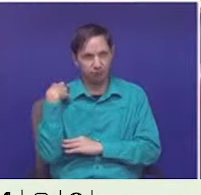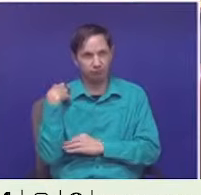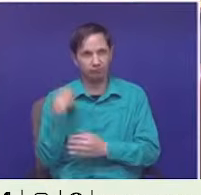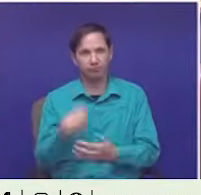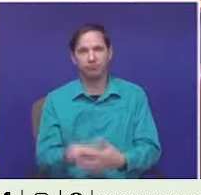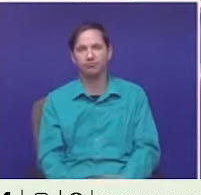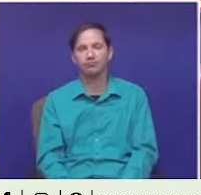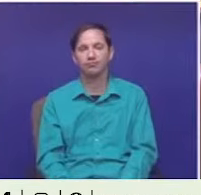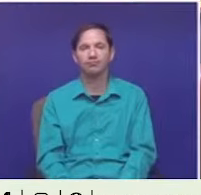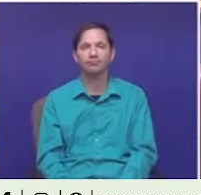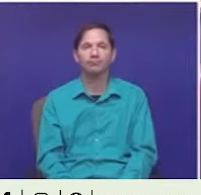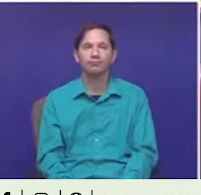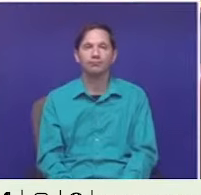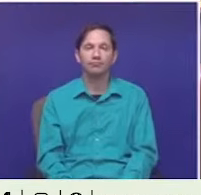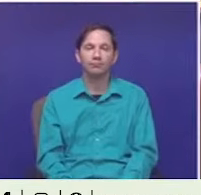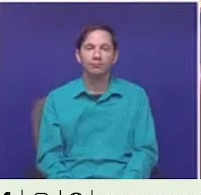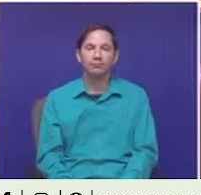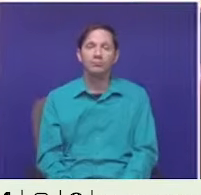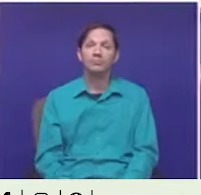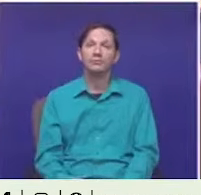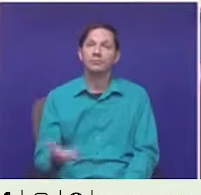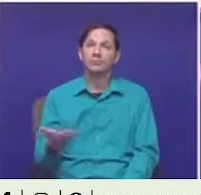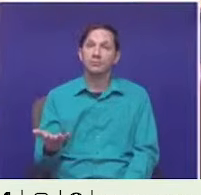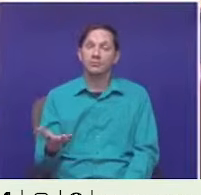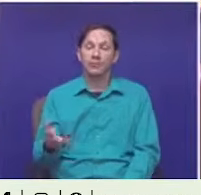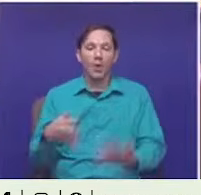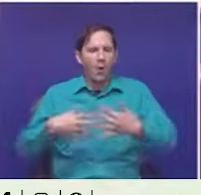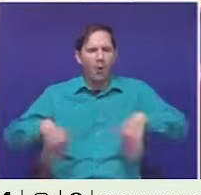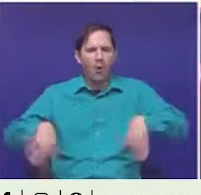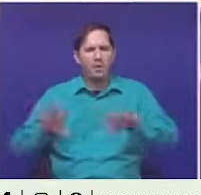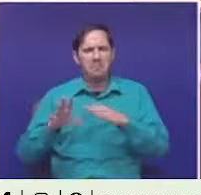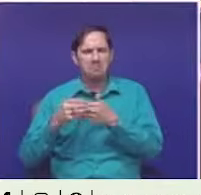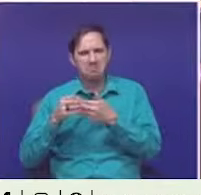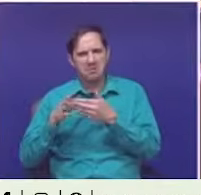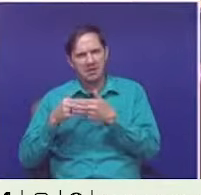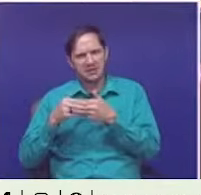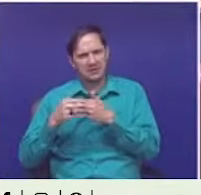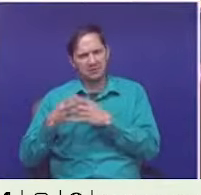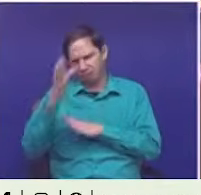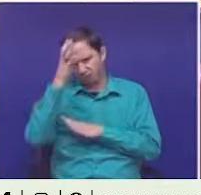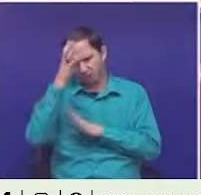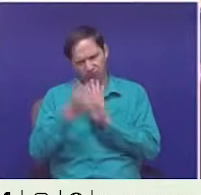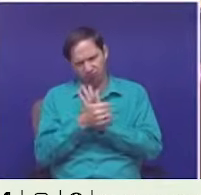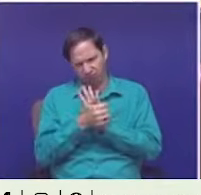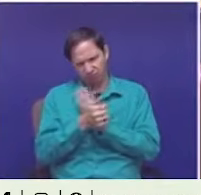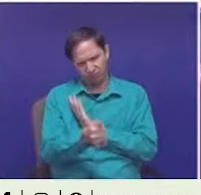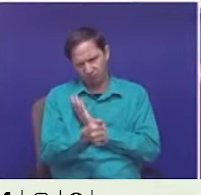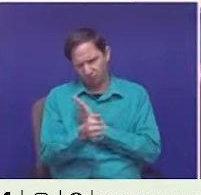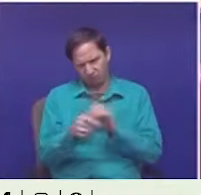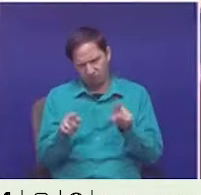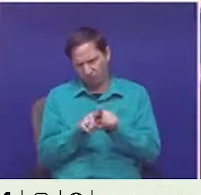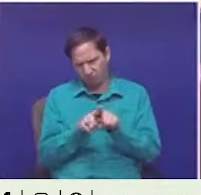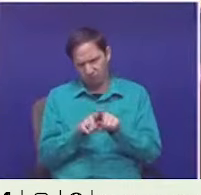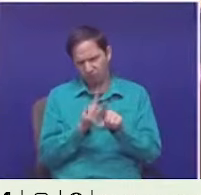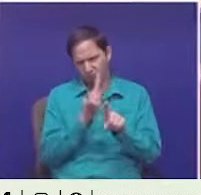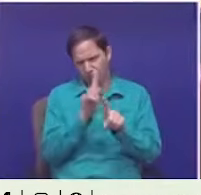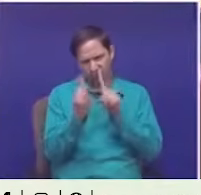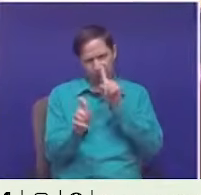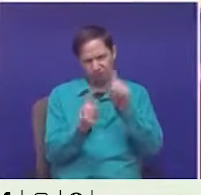Minister, not all the members in the House are as competent as you in preparing their